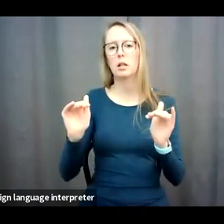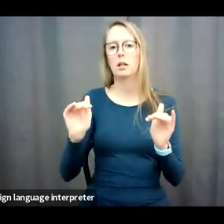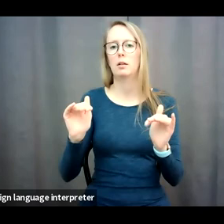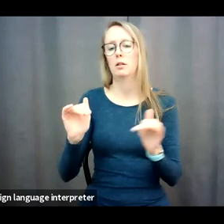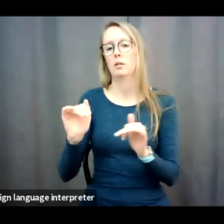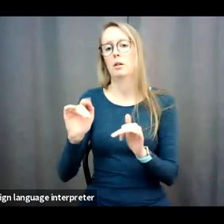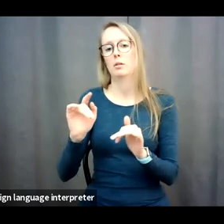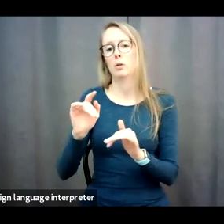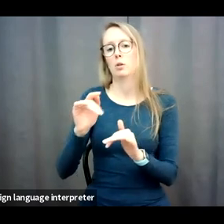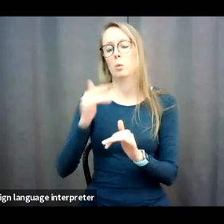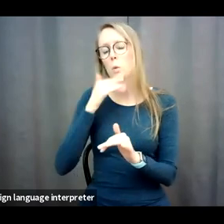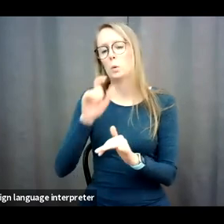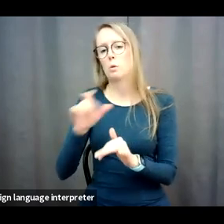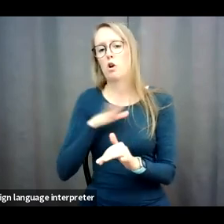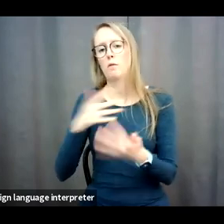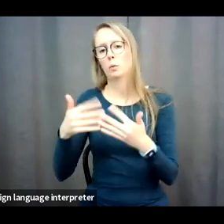disabilities.